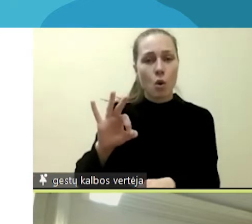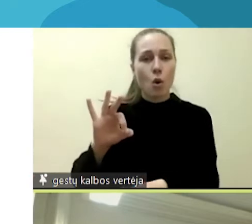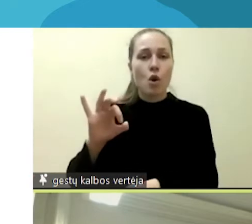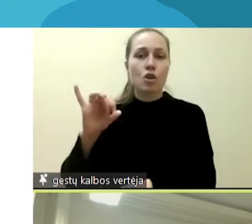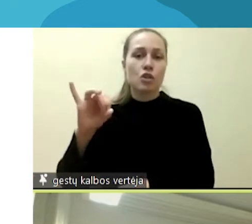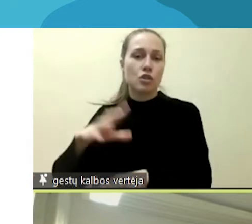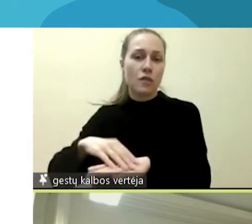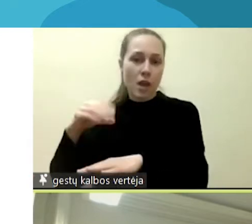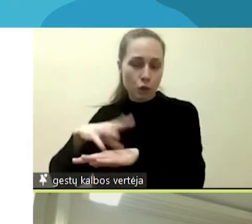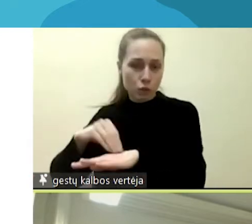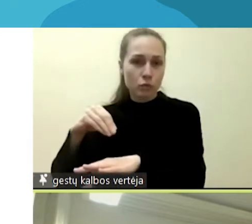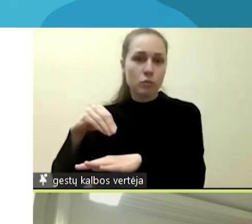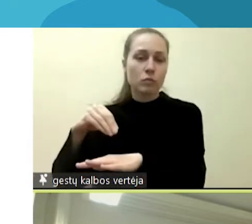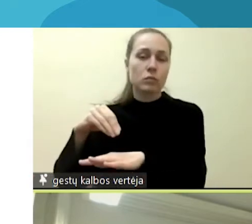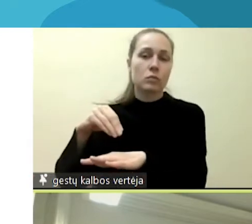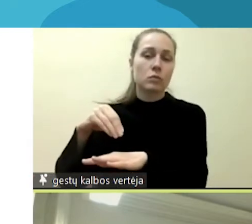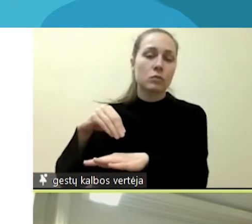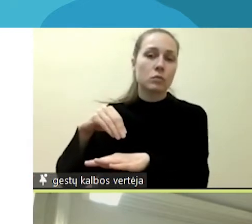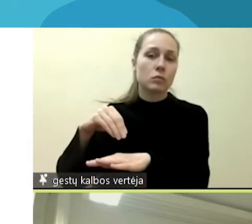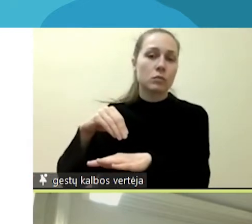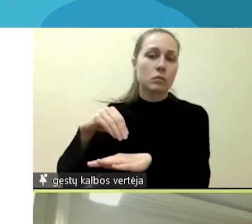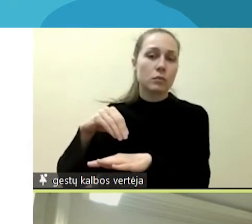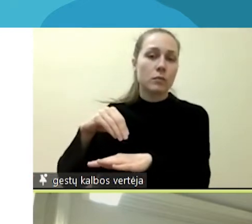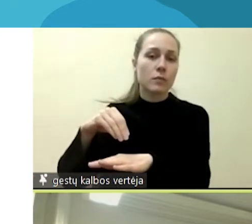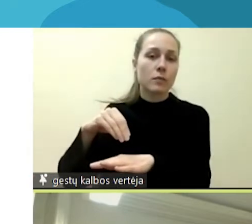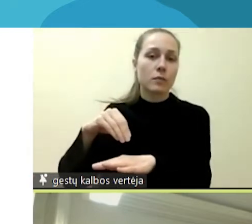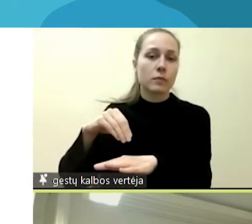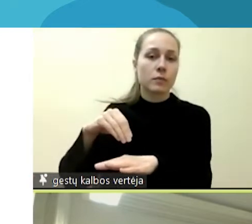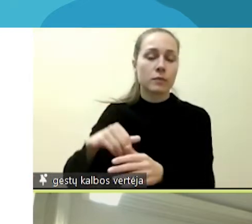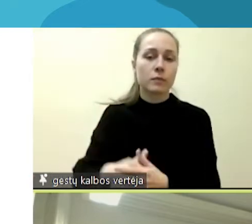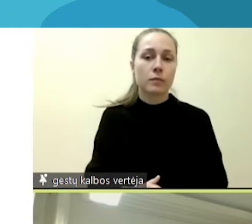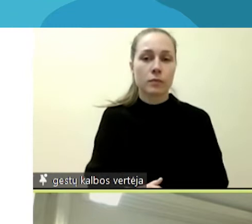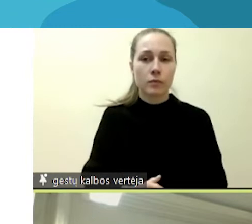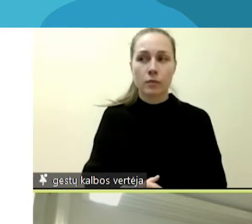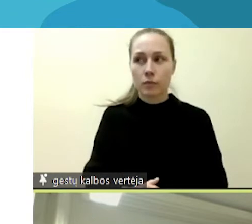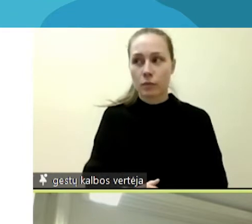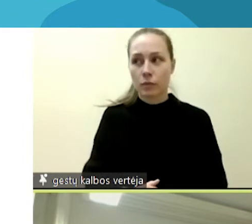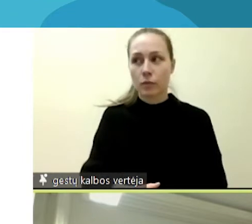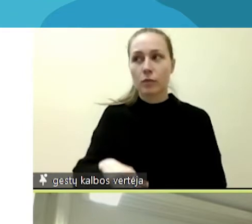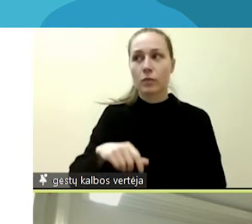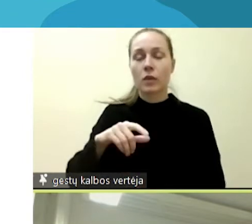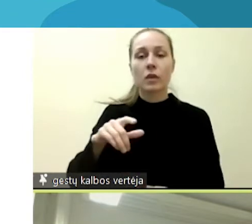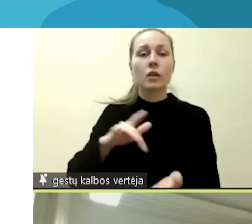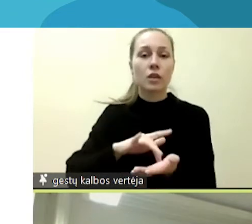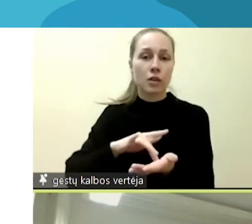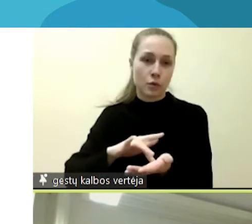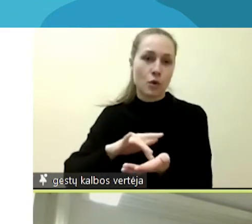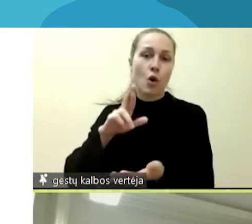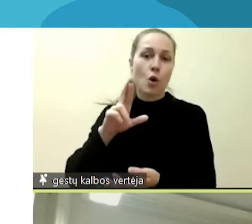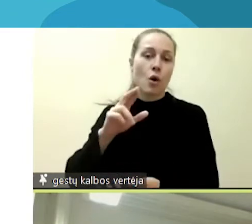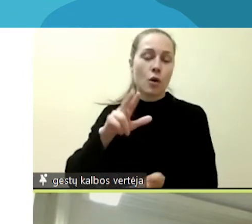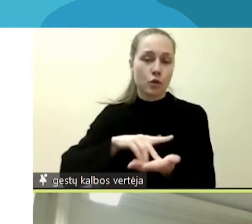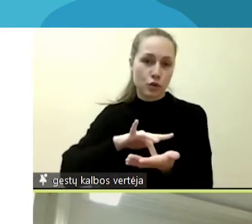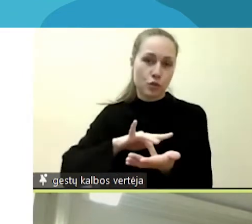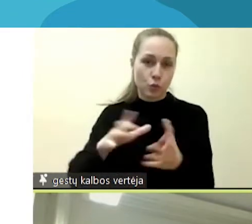2014. We can have another government and they say it's not so important for these issues anymore. Then they can change.